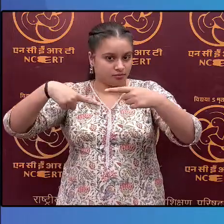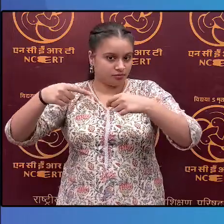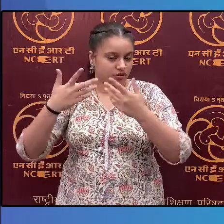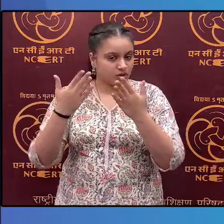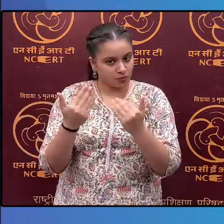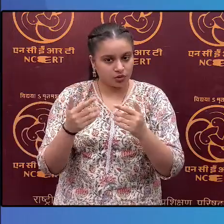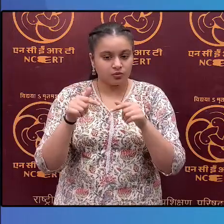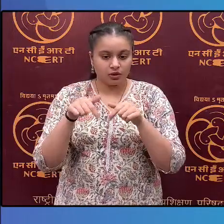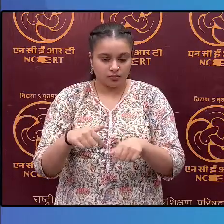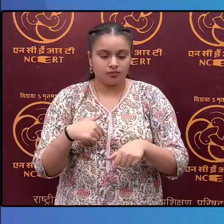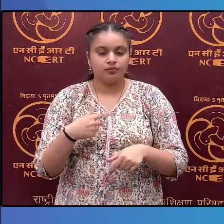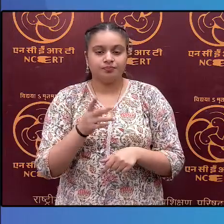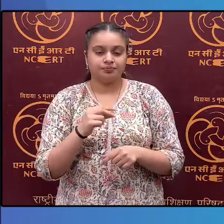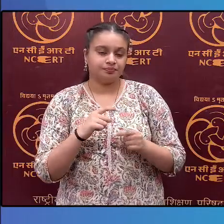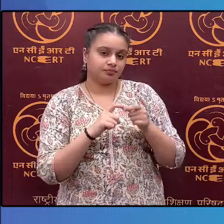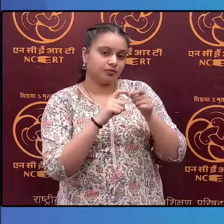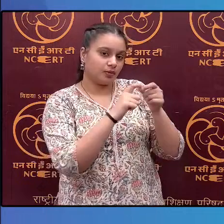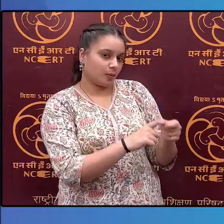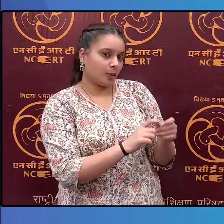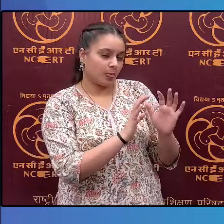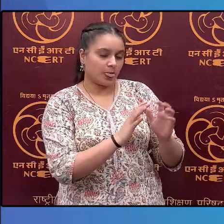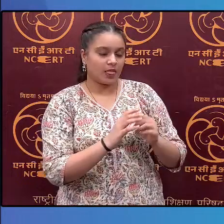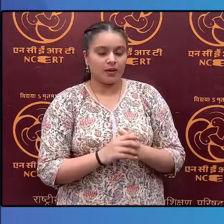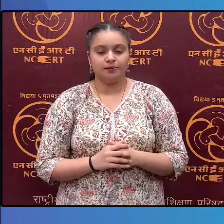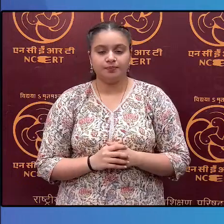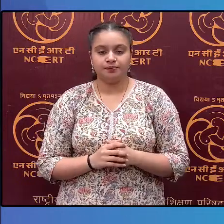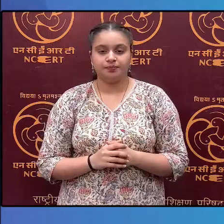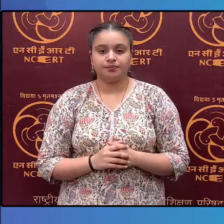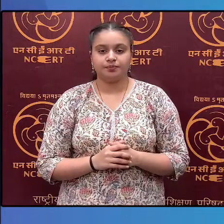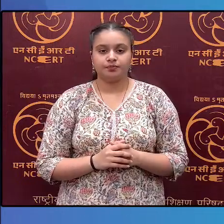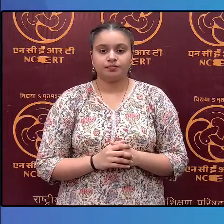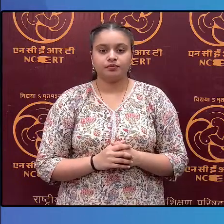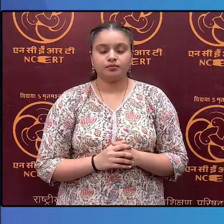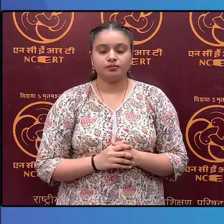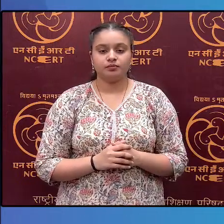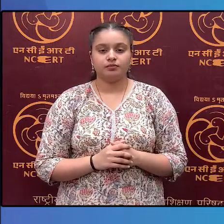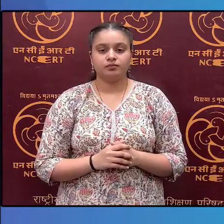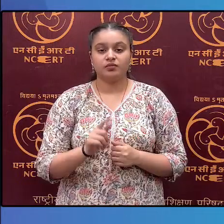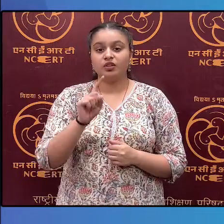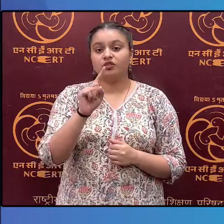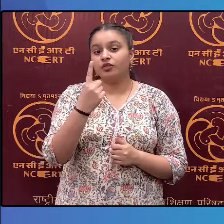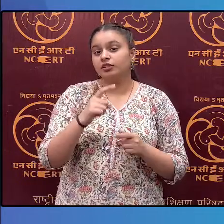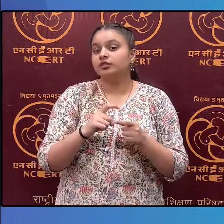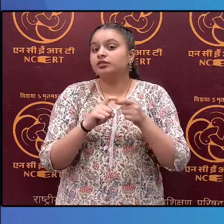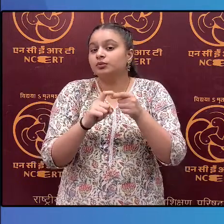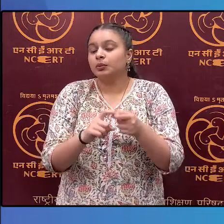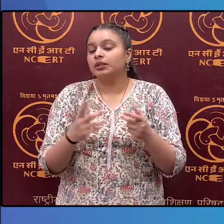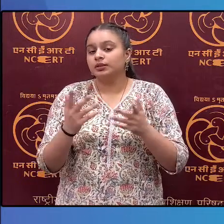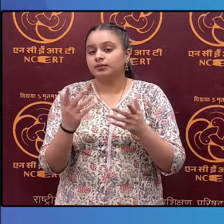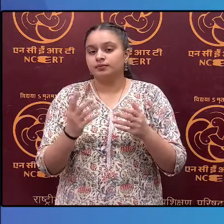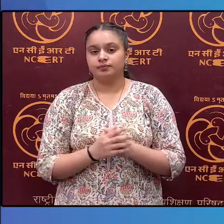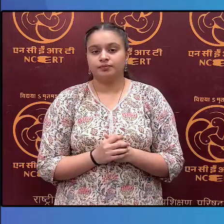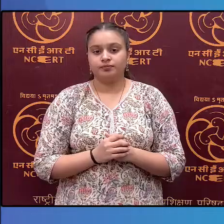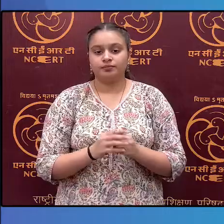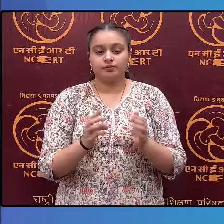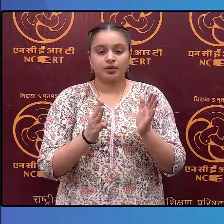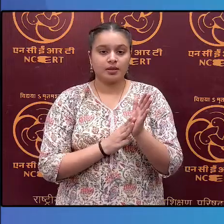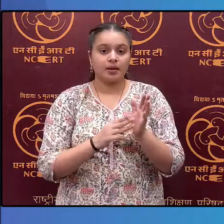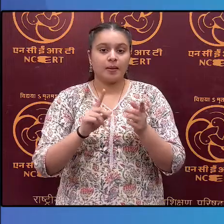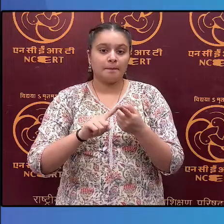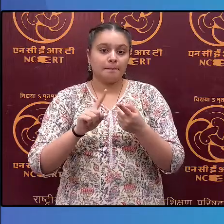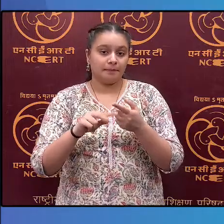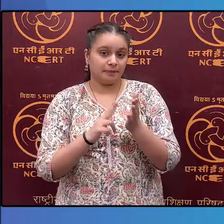you, ma'am, the questions. Okay. See, the very first question is, what was Meena playing